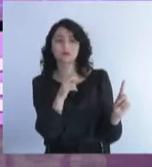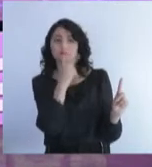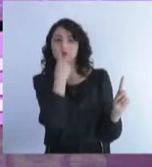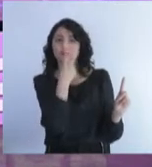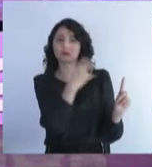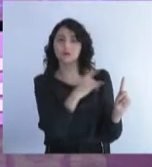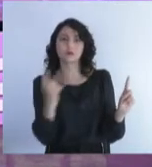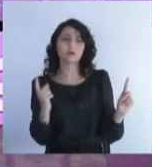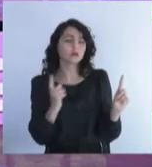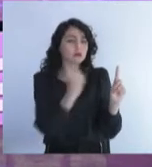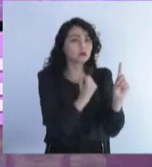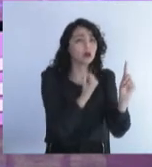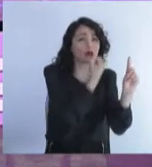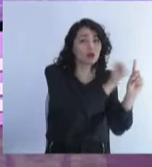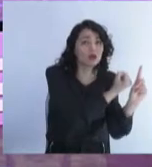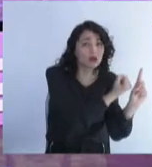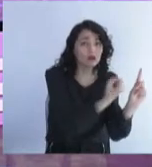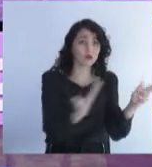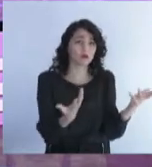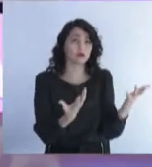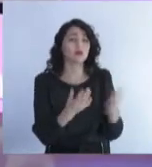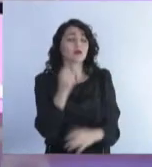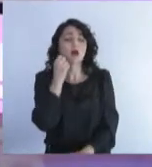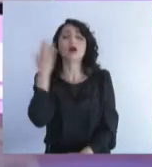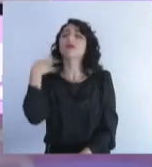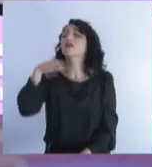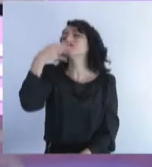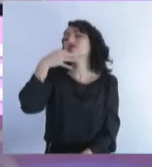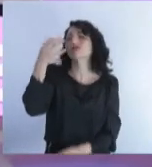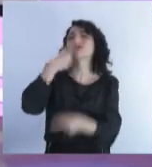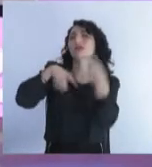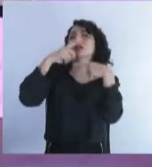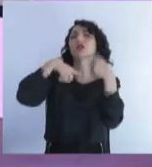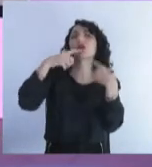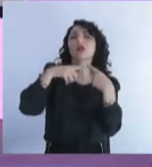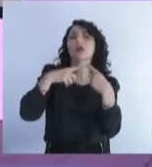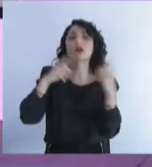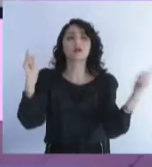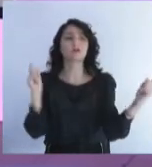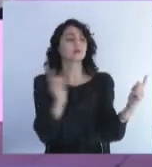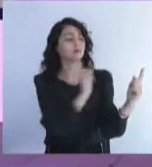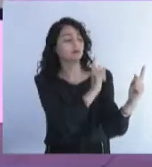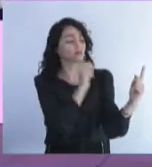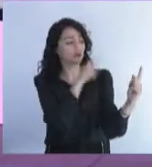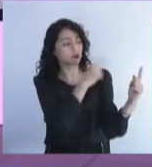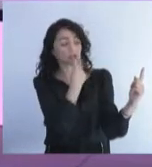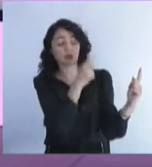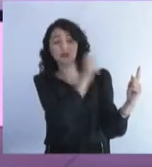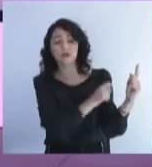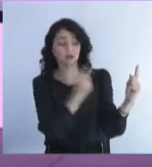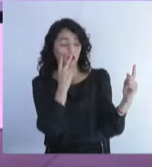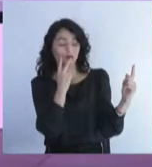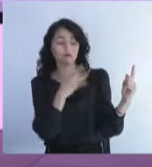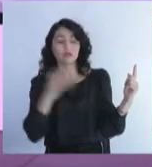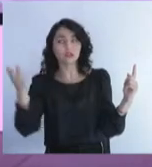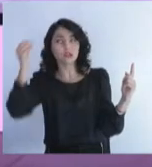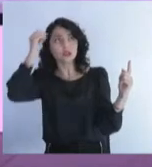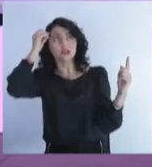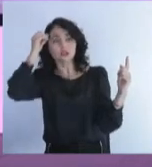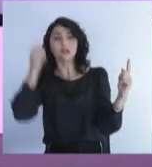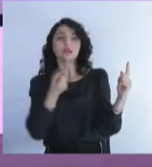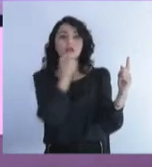interestingly, did it matter if they're thinking about the Good Samaritan? Actually, it didn't. The most important thing